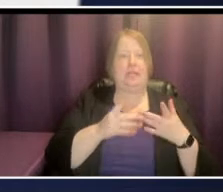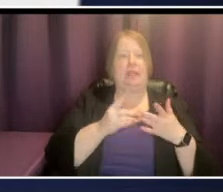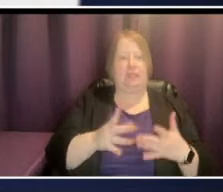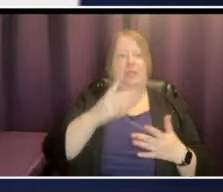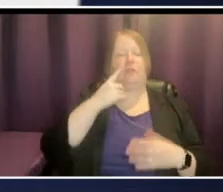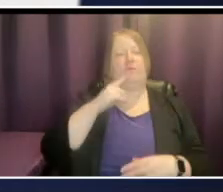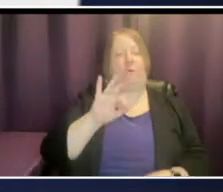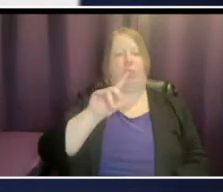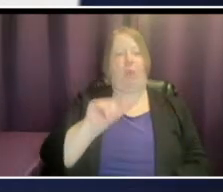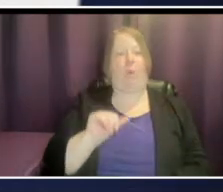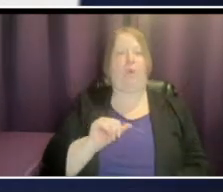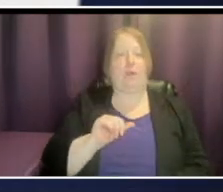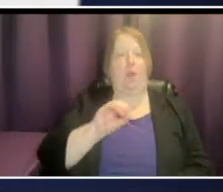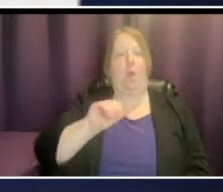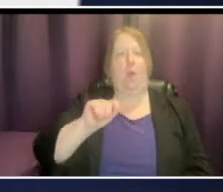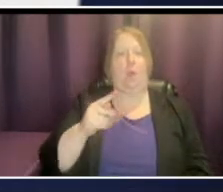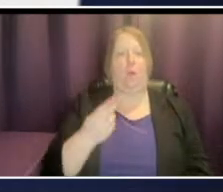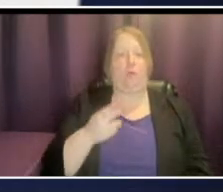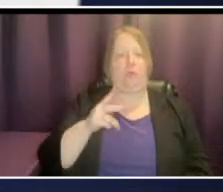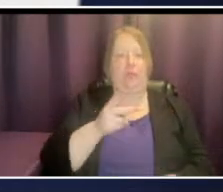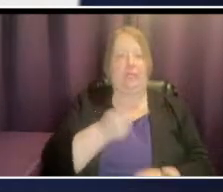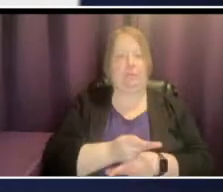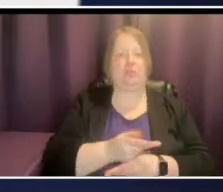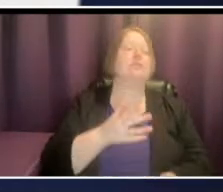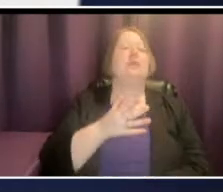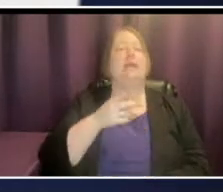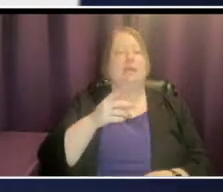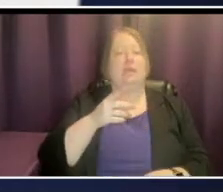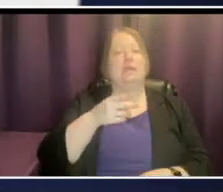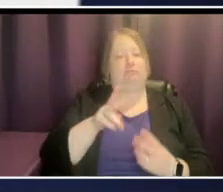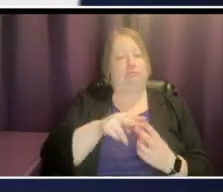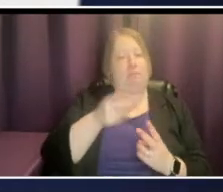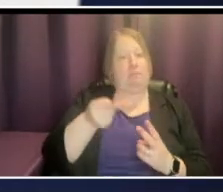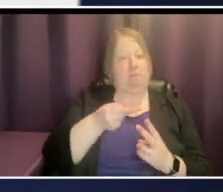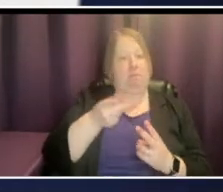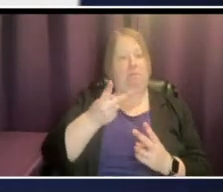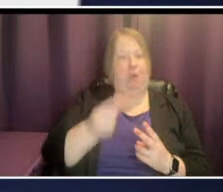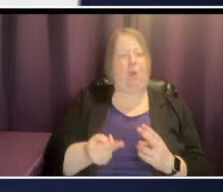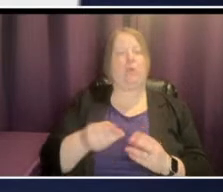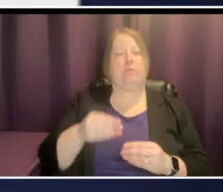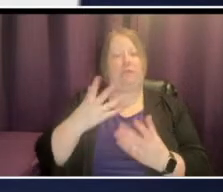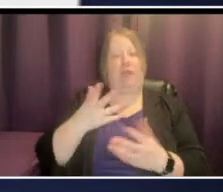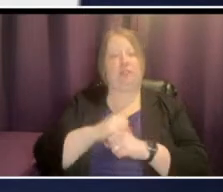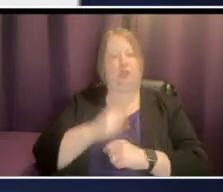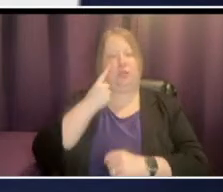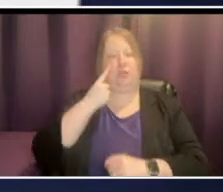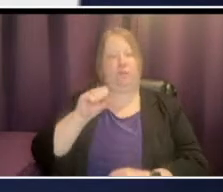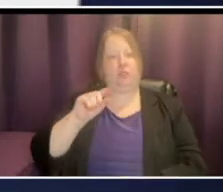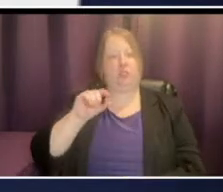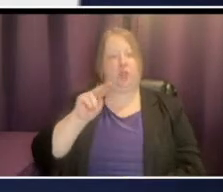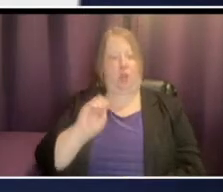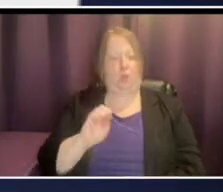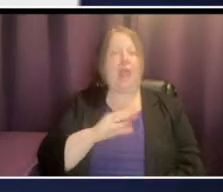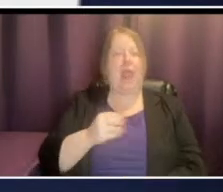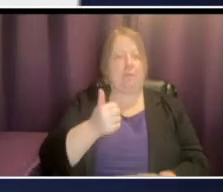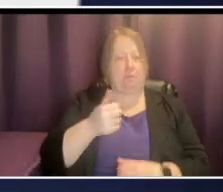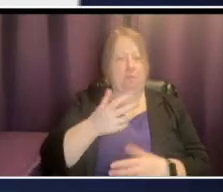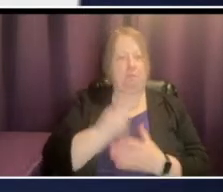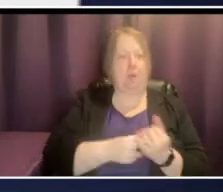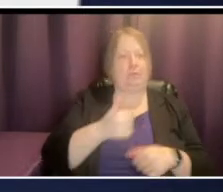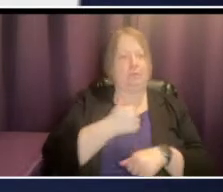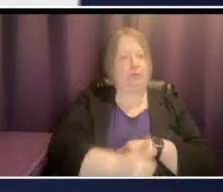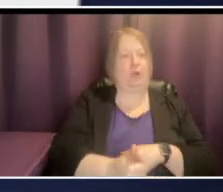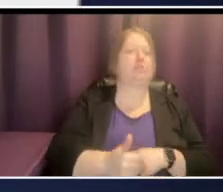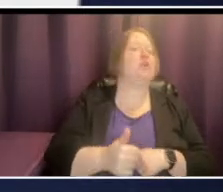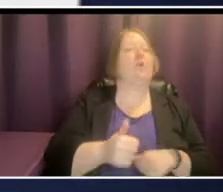and his wife provided security for Roger Stone, and both are charged with leading a military-style stack attack of